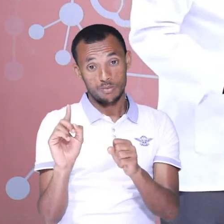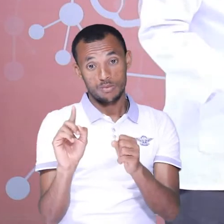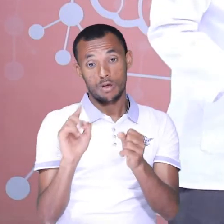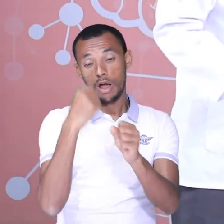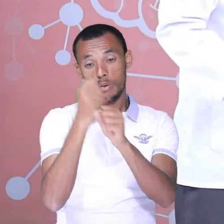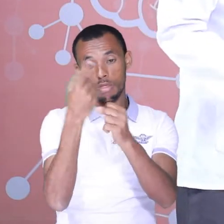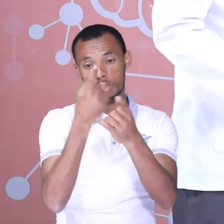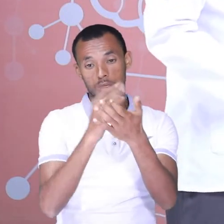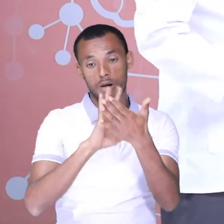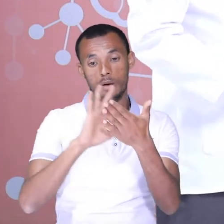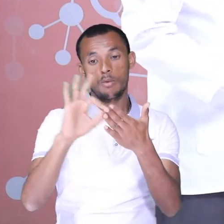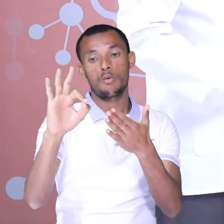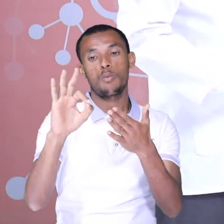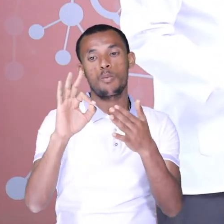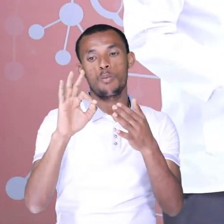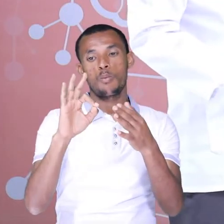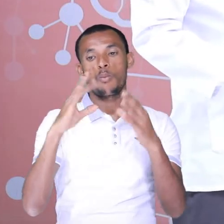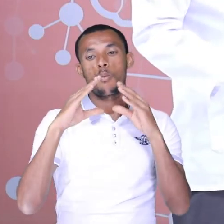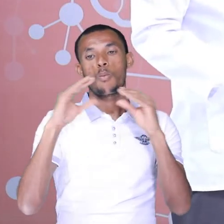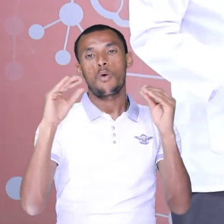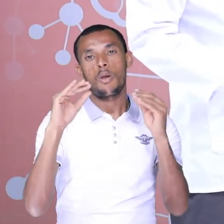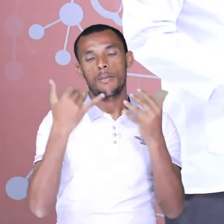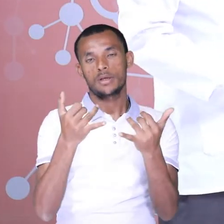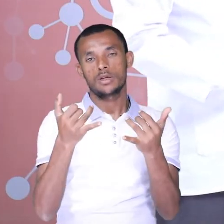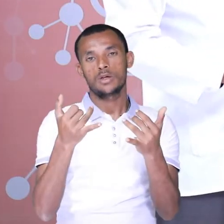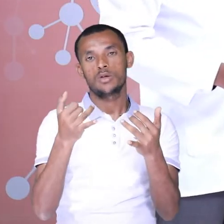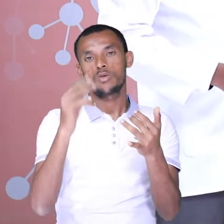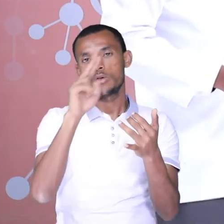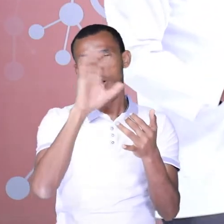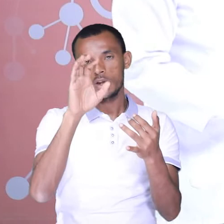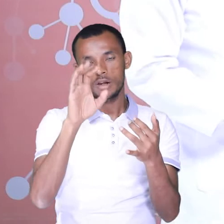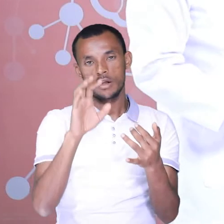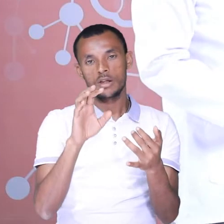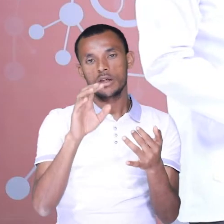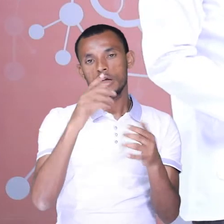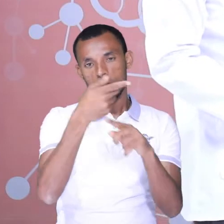calculate the number of moles present in 250 gram of calcium carbonate,